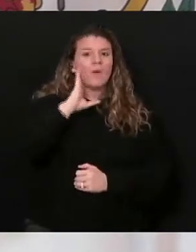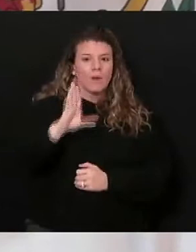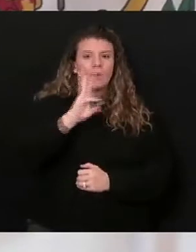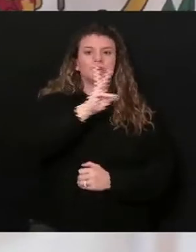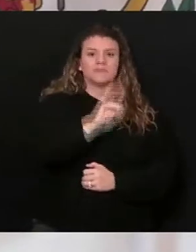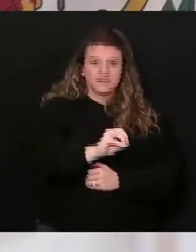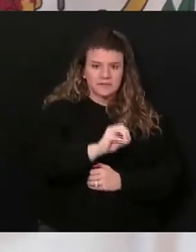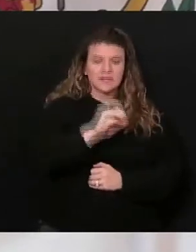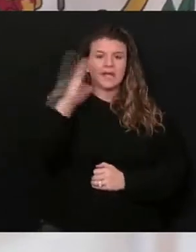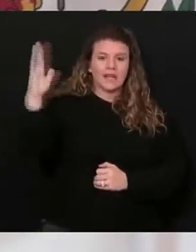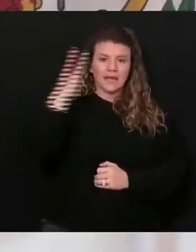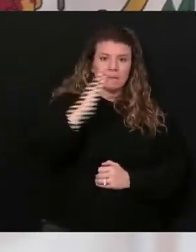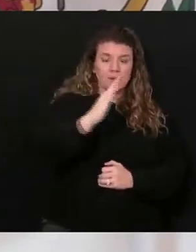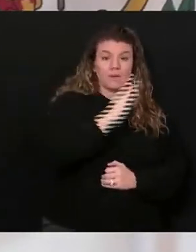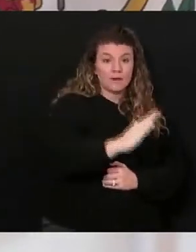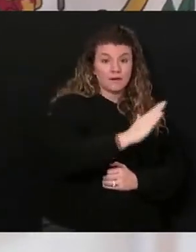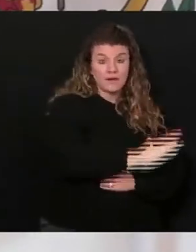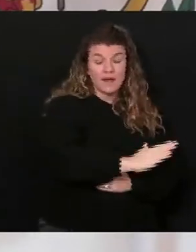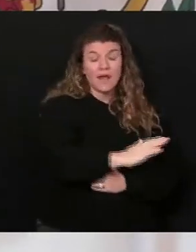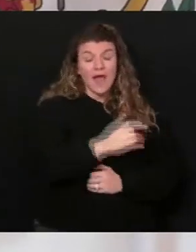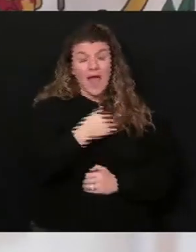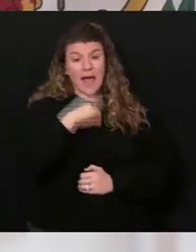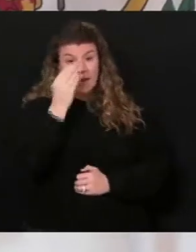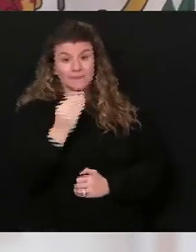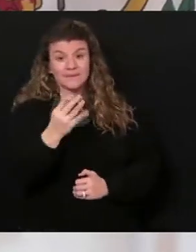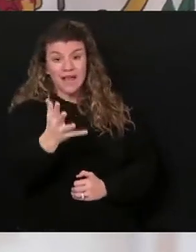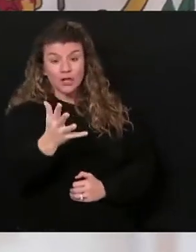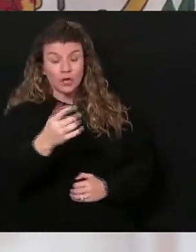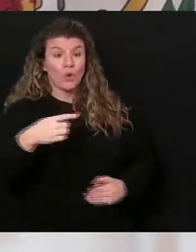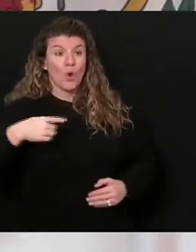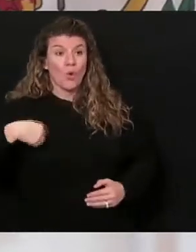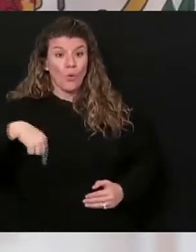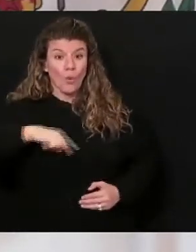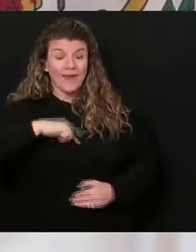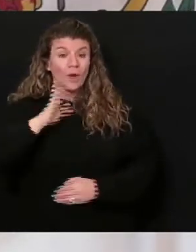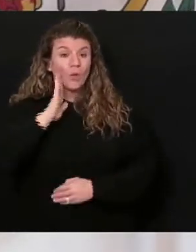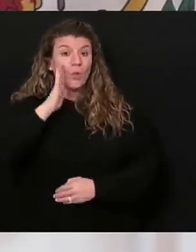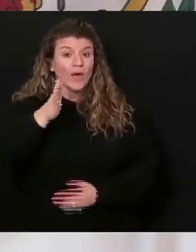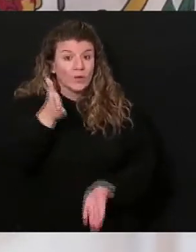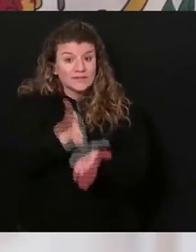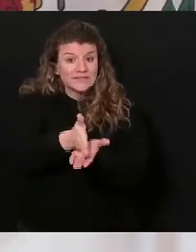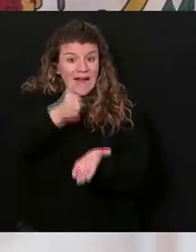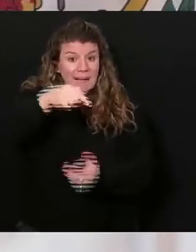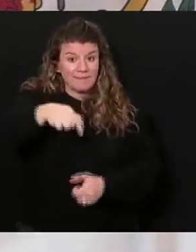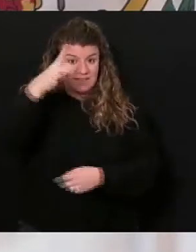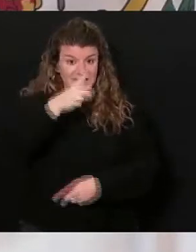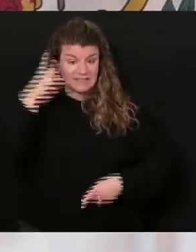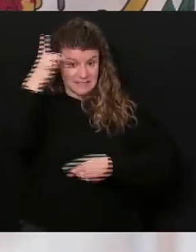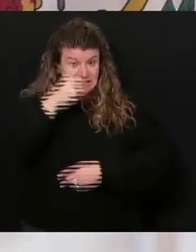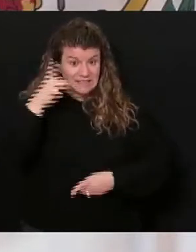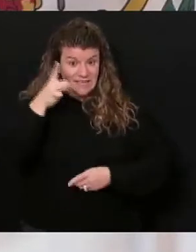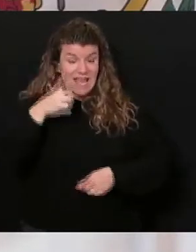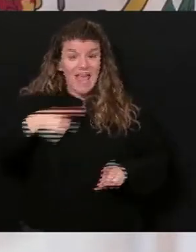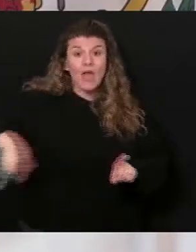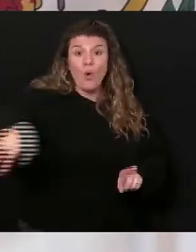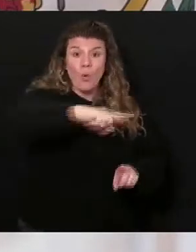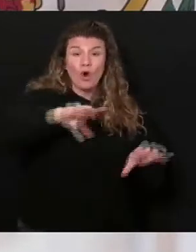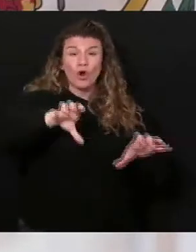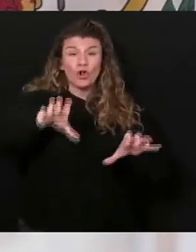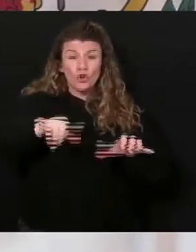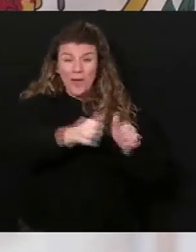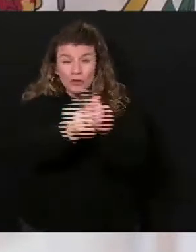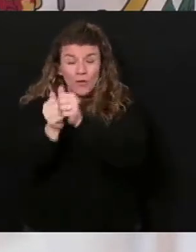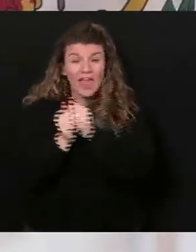60-year-olds. And I'm going to tell you, by God, we're going to stop this thing. And we're going to stop it together, and we're going to stop